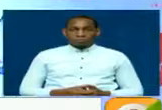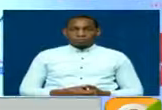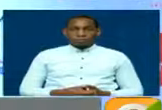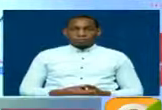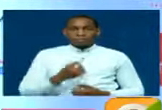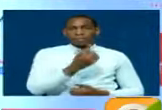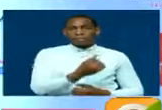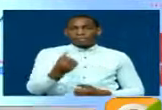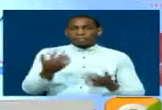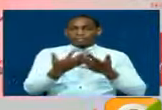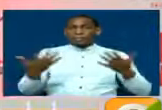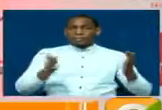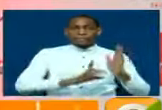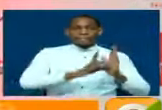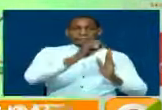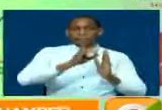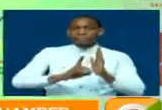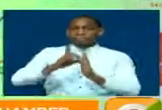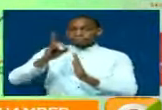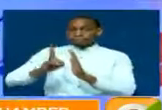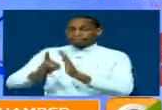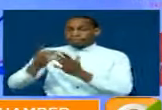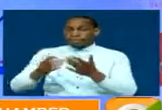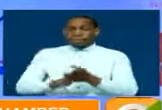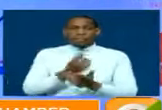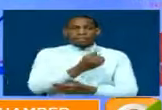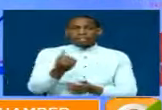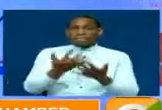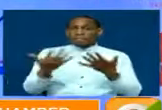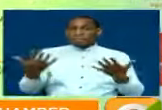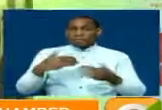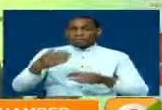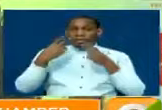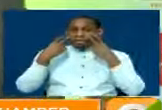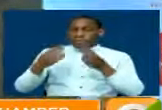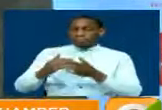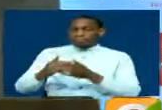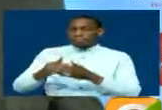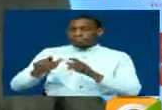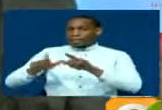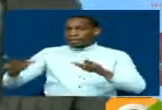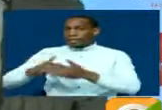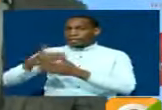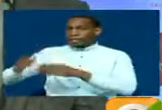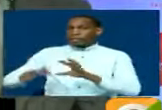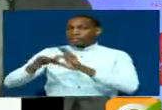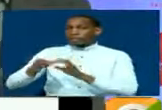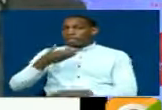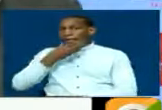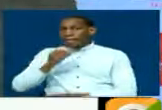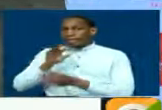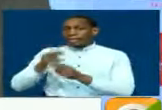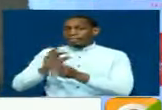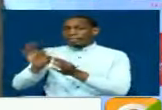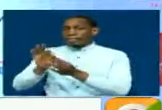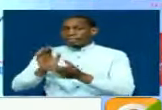Every property, there is a development that is coming. Every property, you'll always see the next land belong to Mr. So and